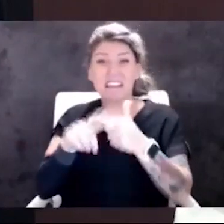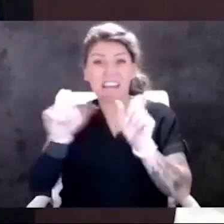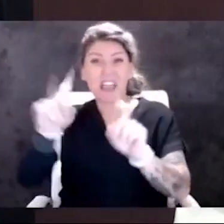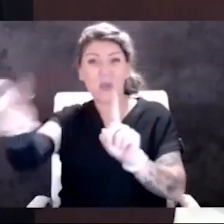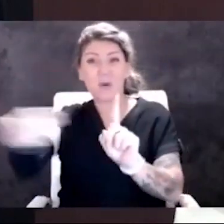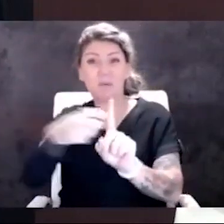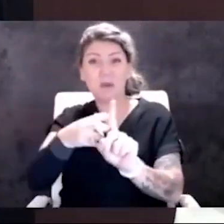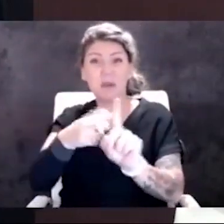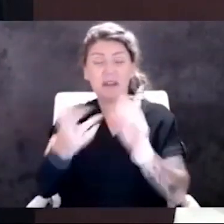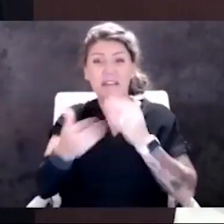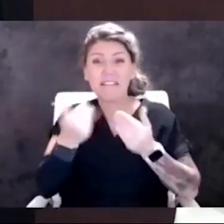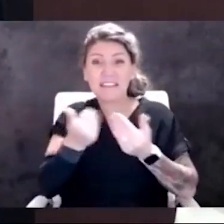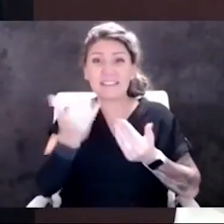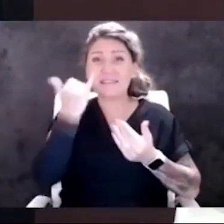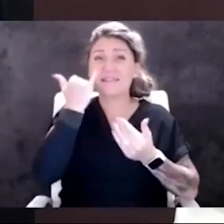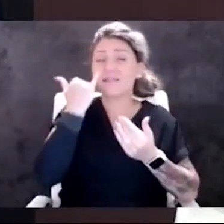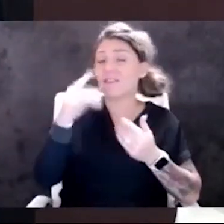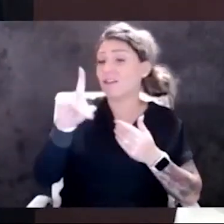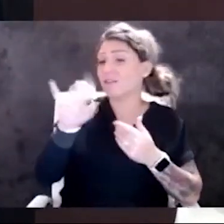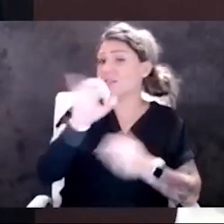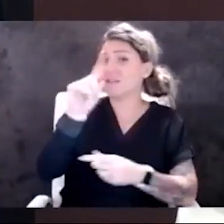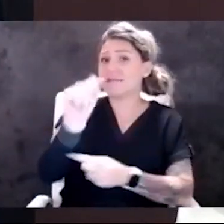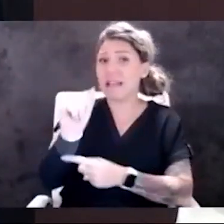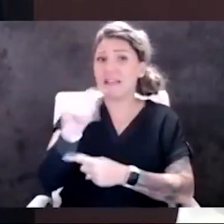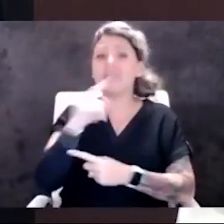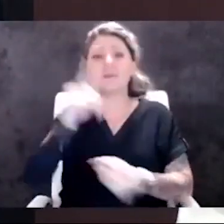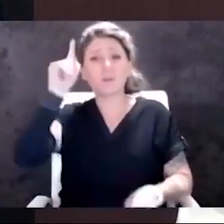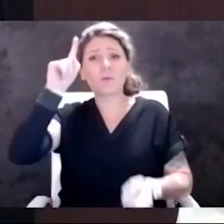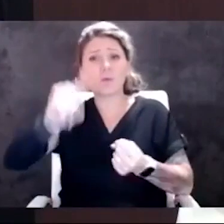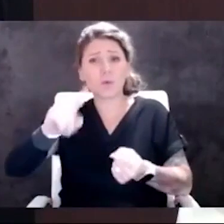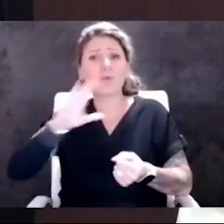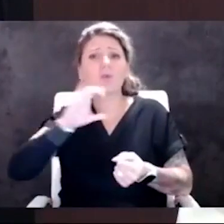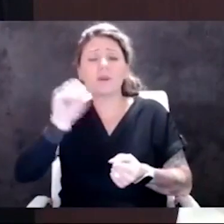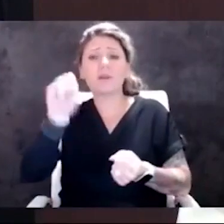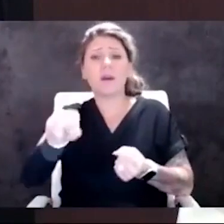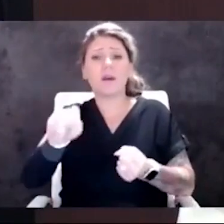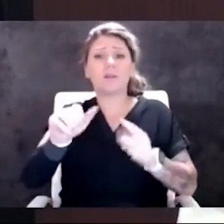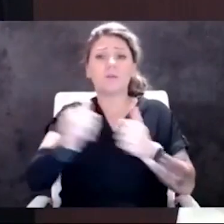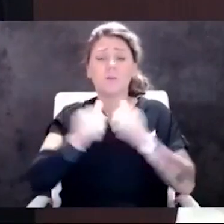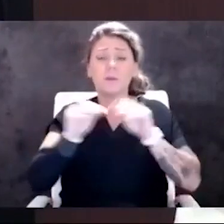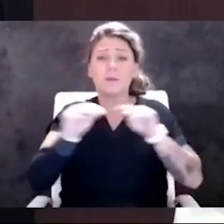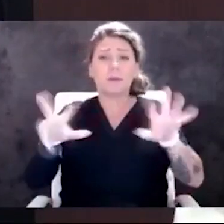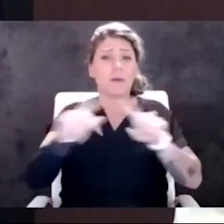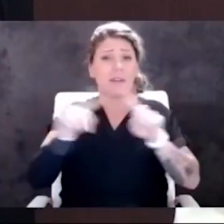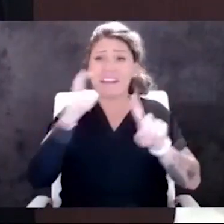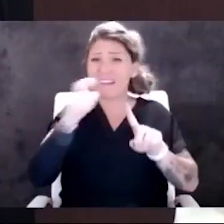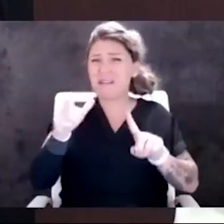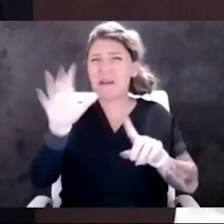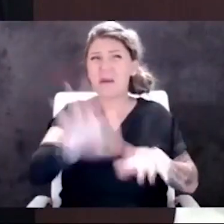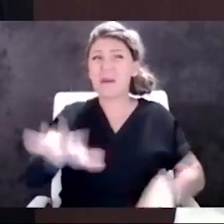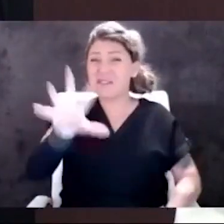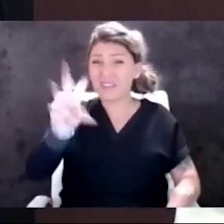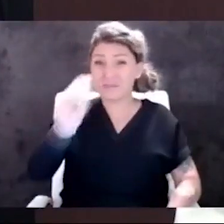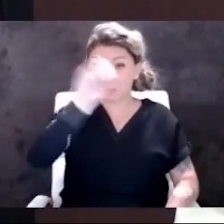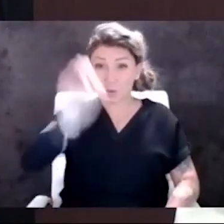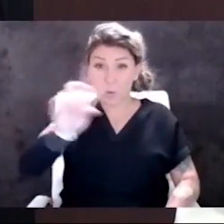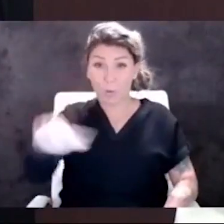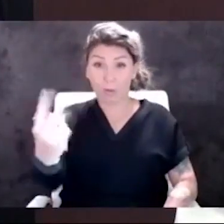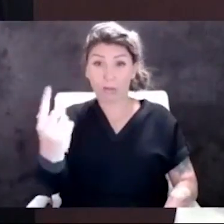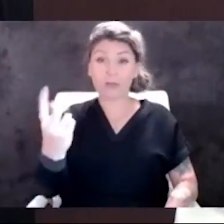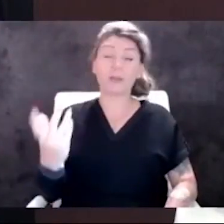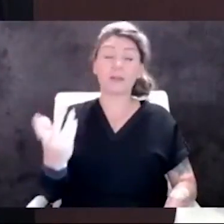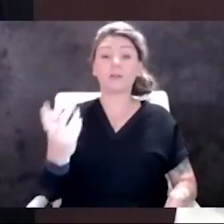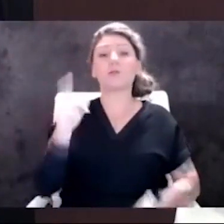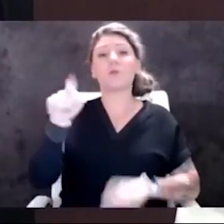even with the Delta variant, you've been vaccinated, it reduces the risk of transmission by about 50%. So when you look at that letter and you